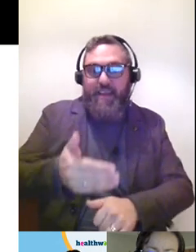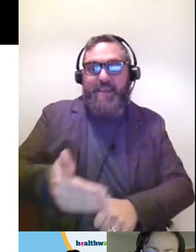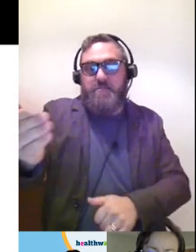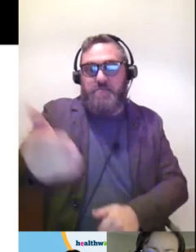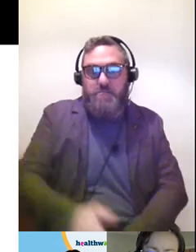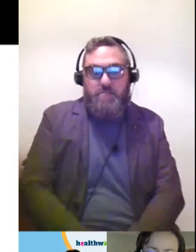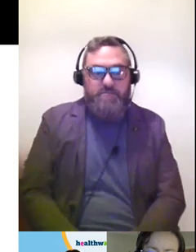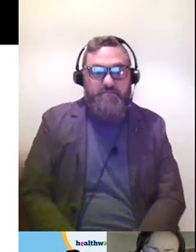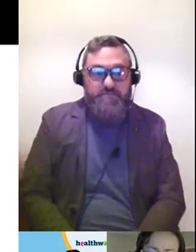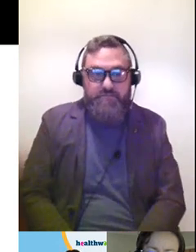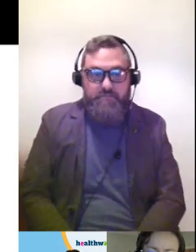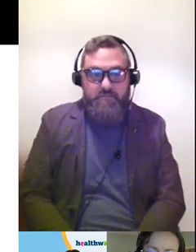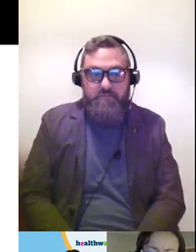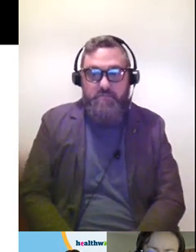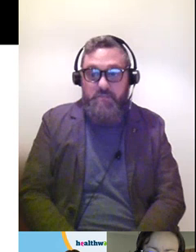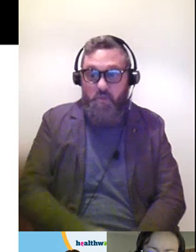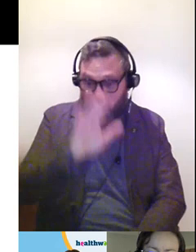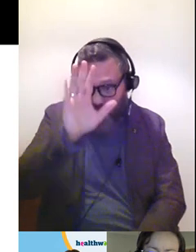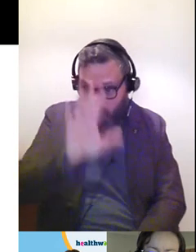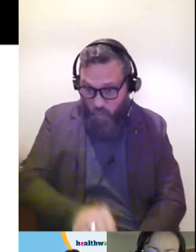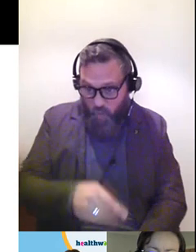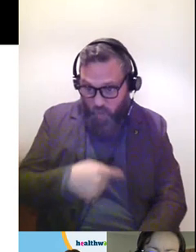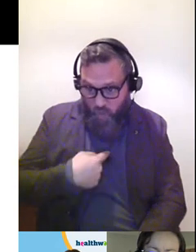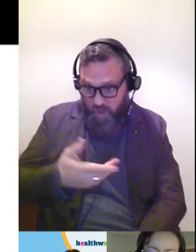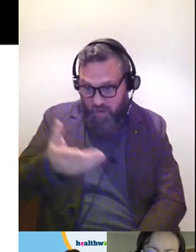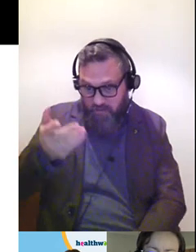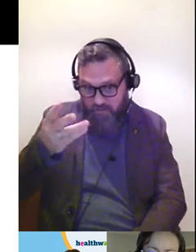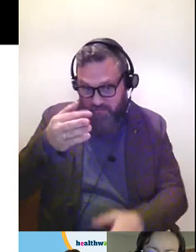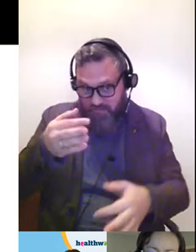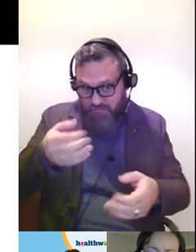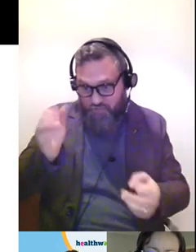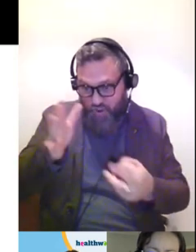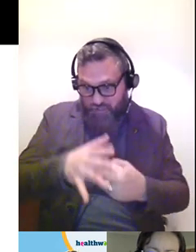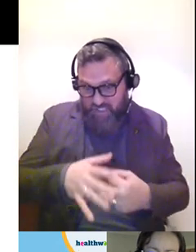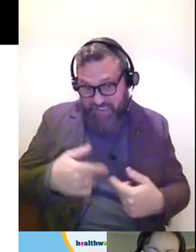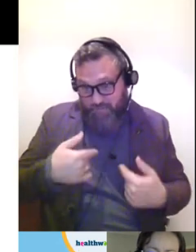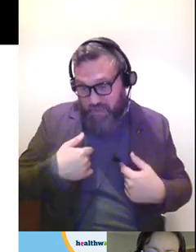So that's a run through all of our priorities. I've talked for longer than I planned to.